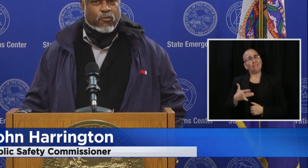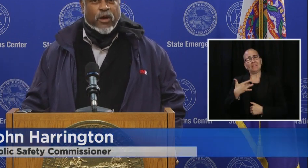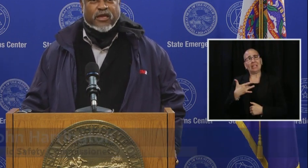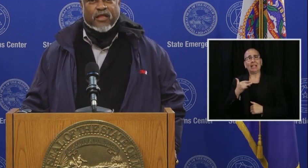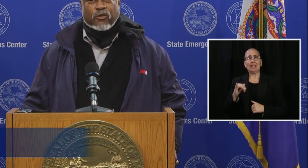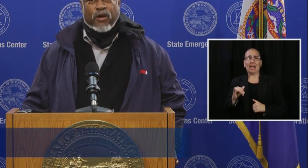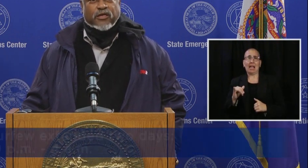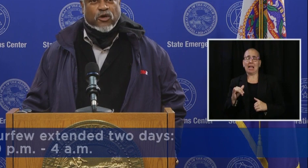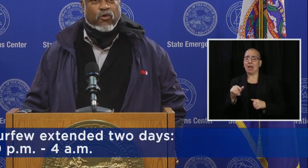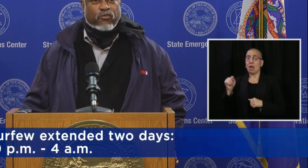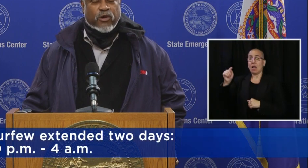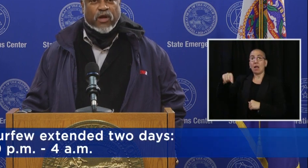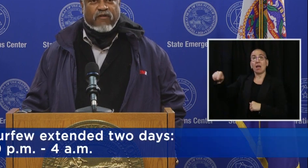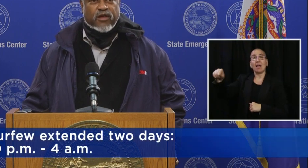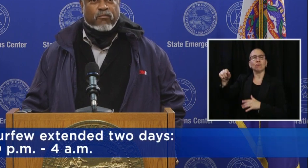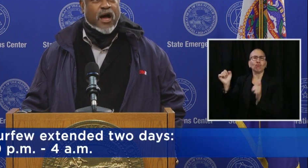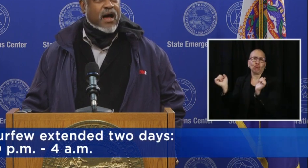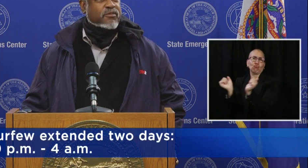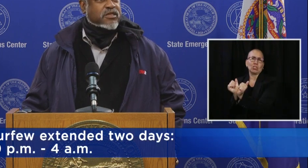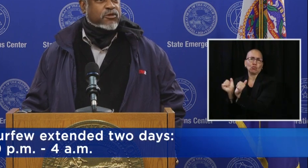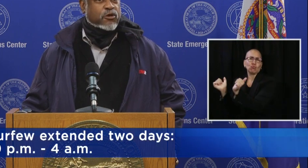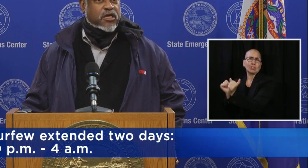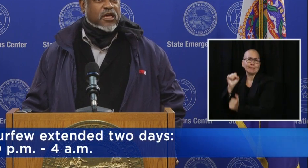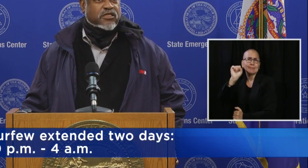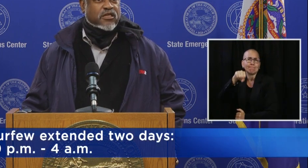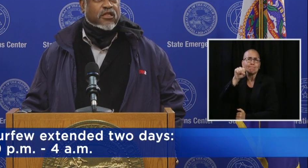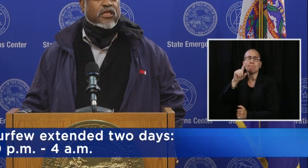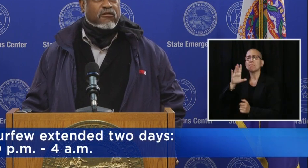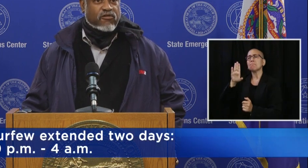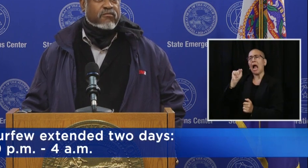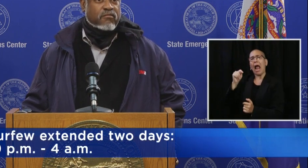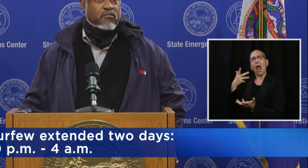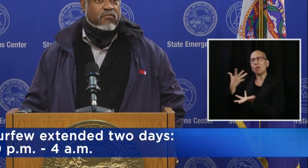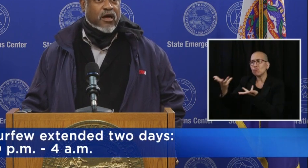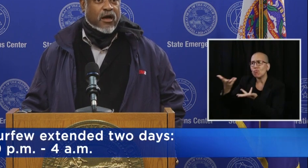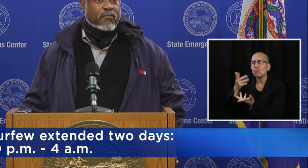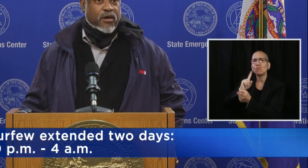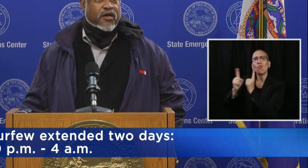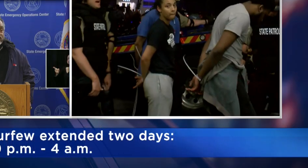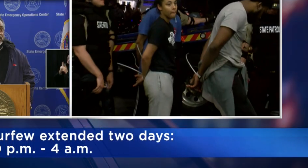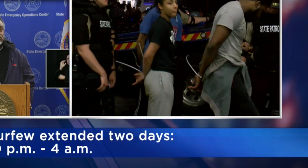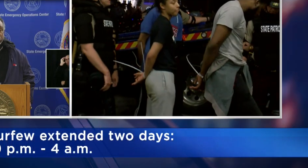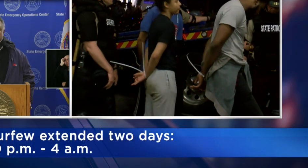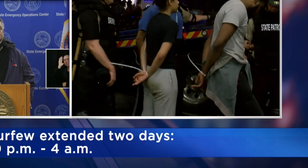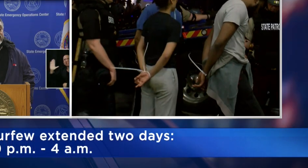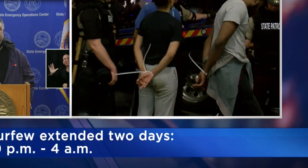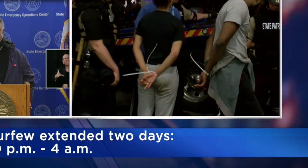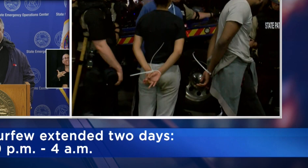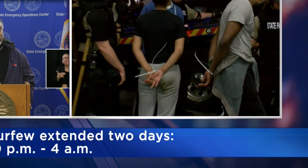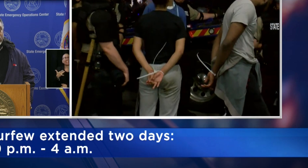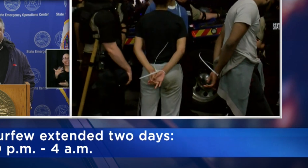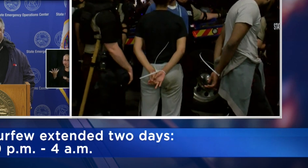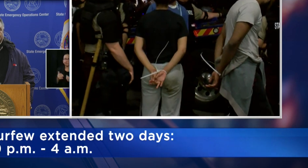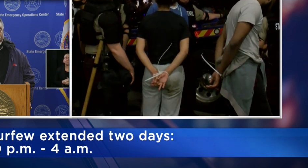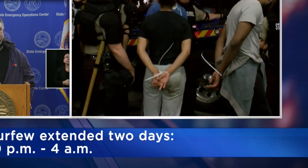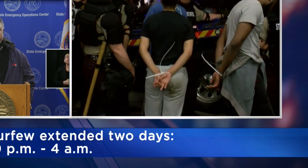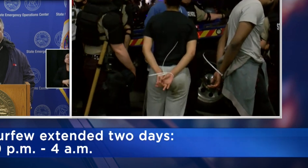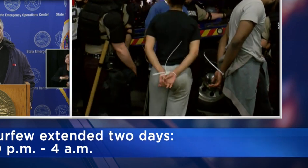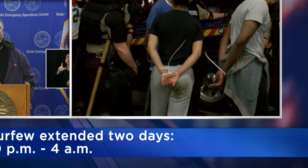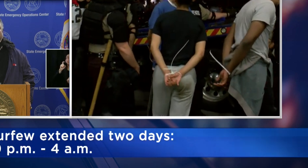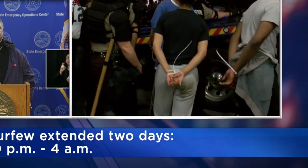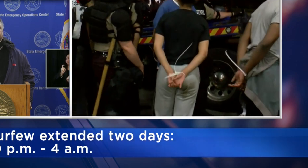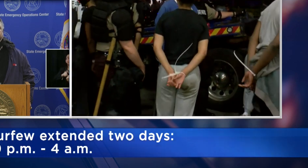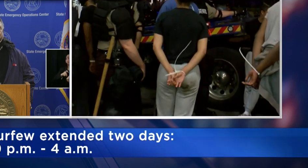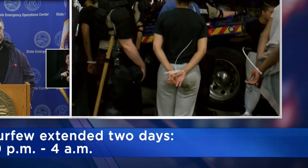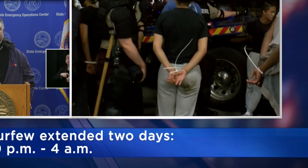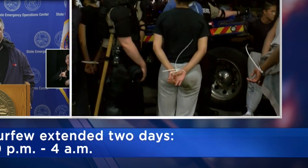was right at the right tone. We were having moms with their kids leave because they really were, that was